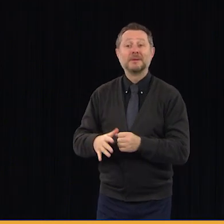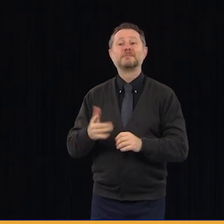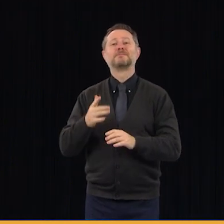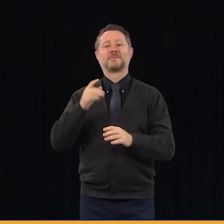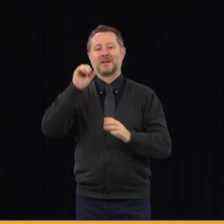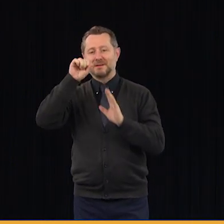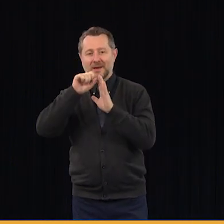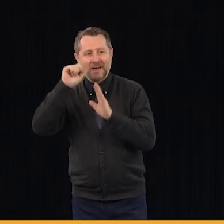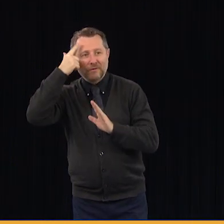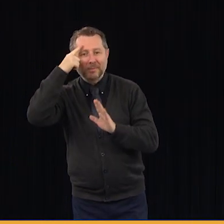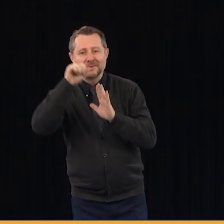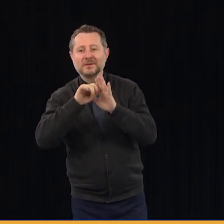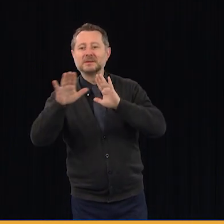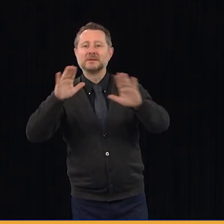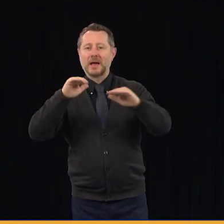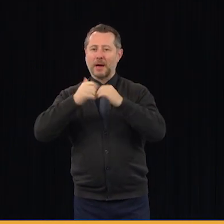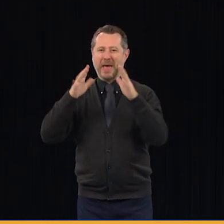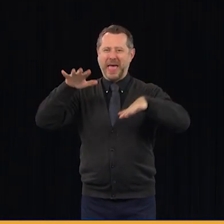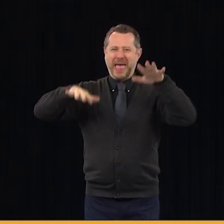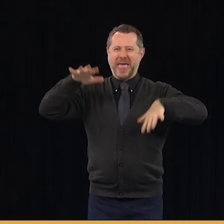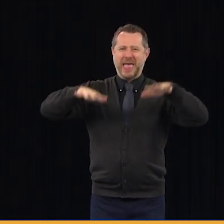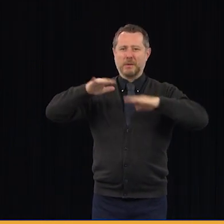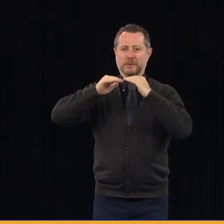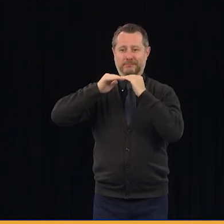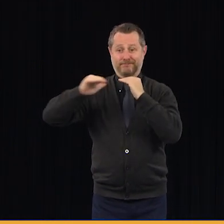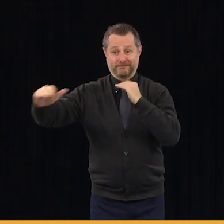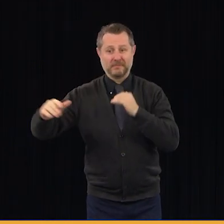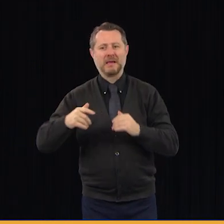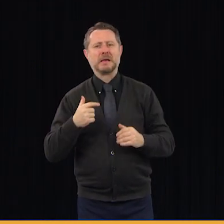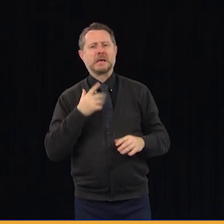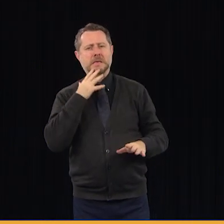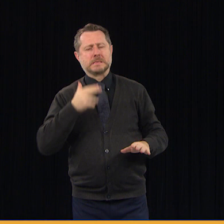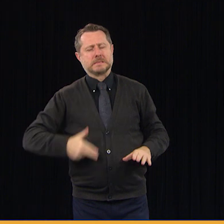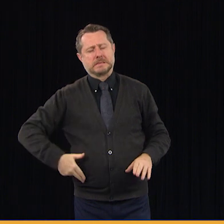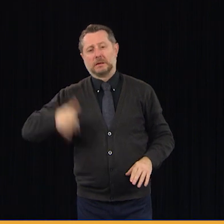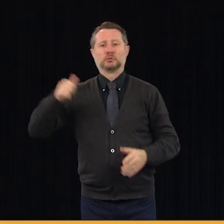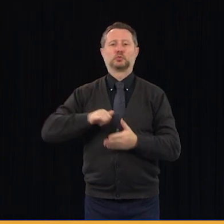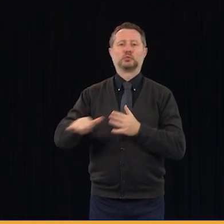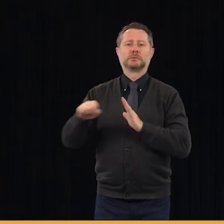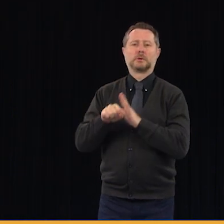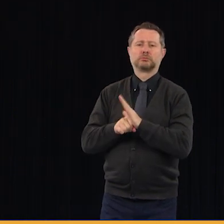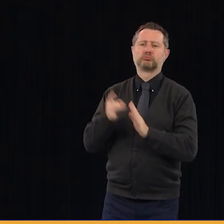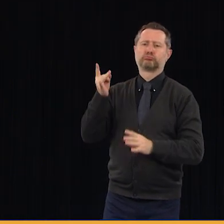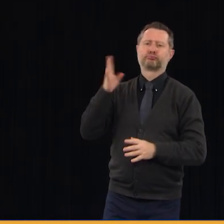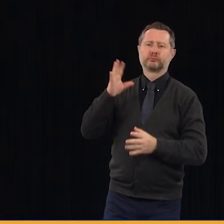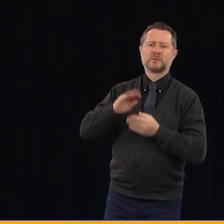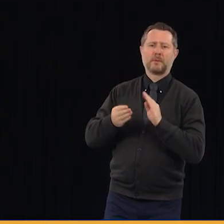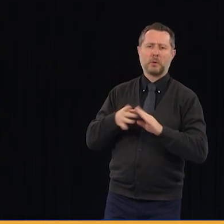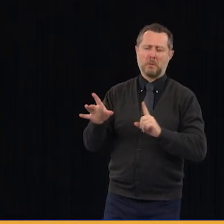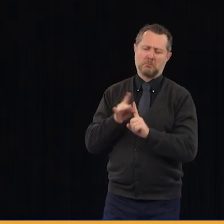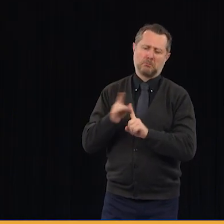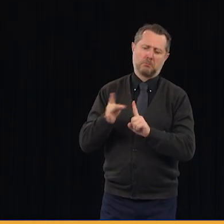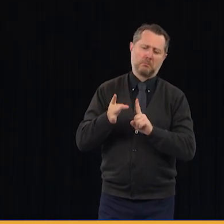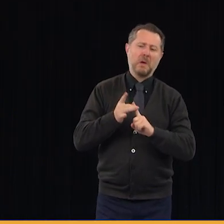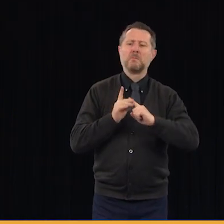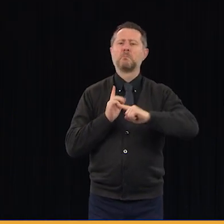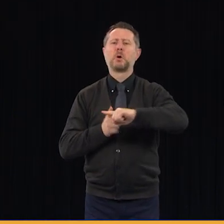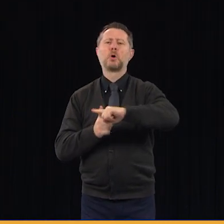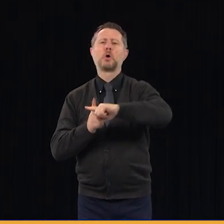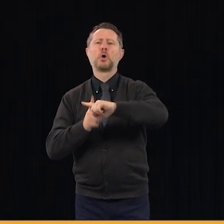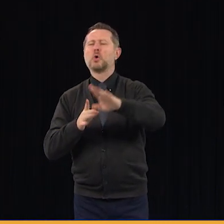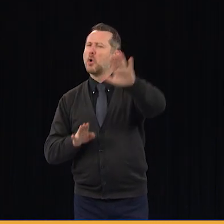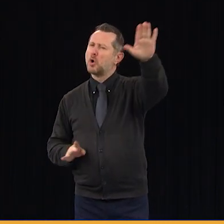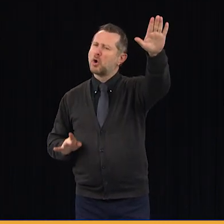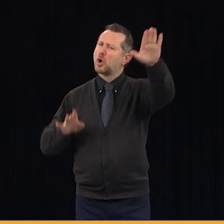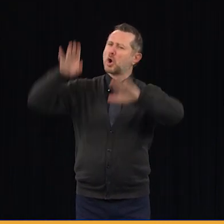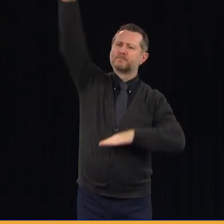State has had the highest number of cases by far and away. Our costs have been